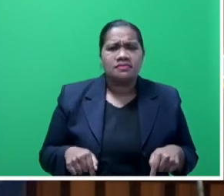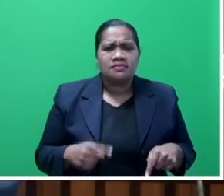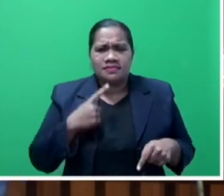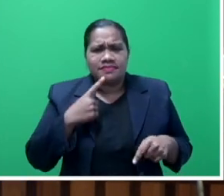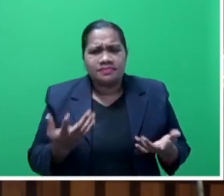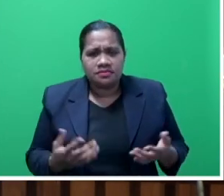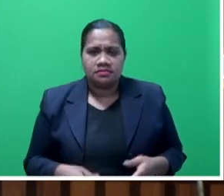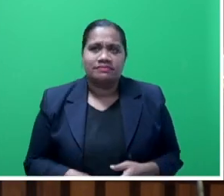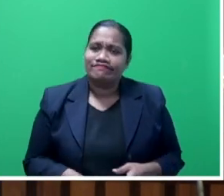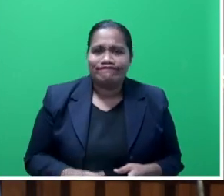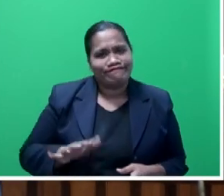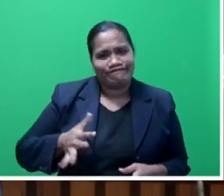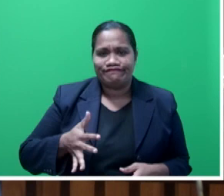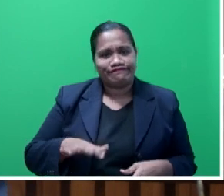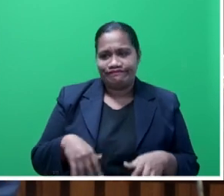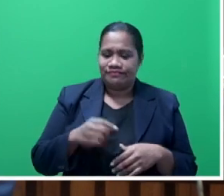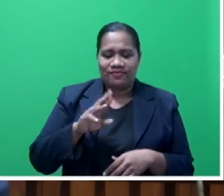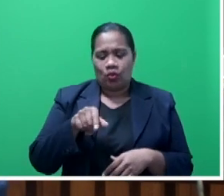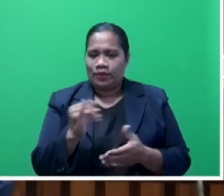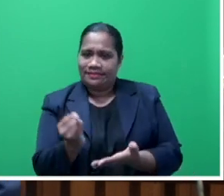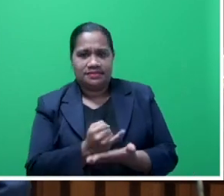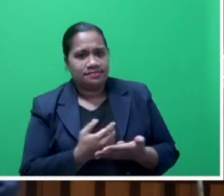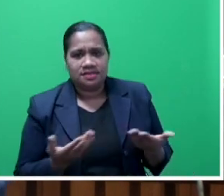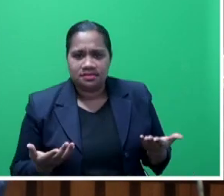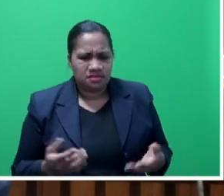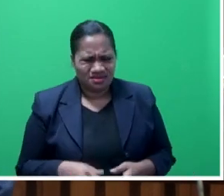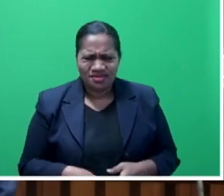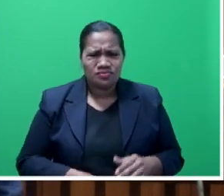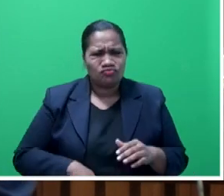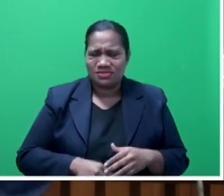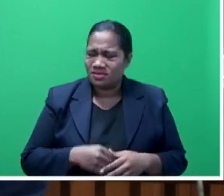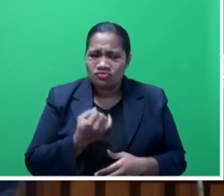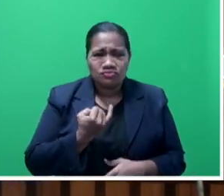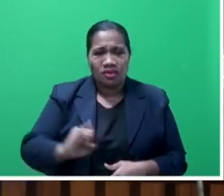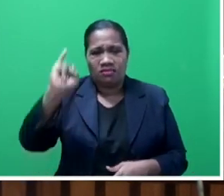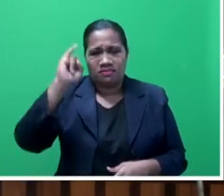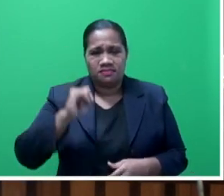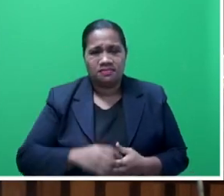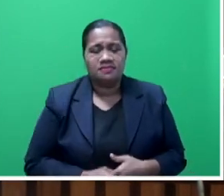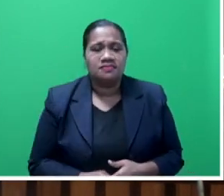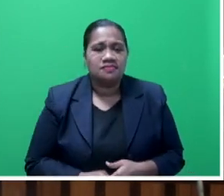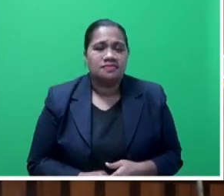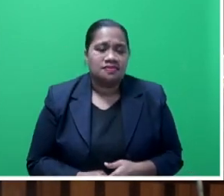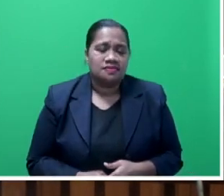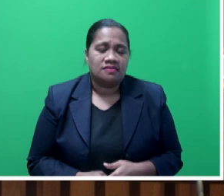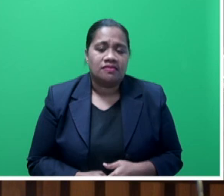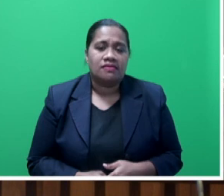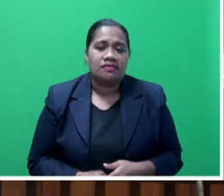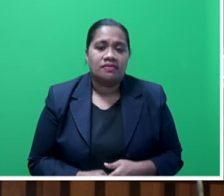well, there's no uncertainty for these investors is completely wrong. It's disingenuous. Mr. Speaker,